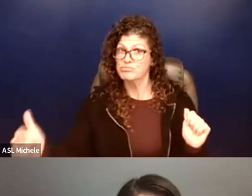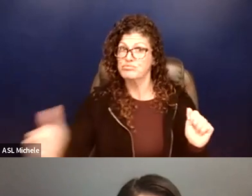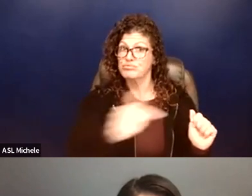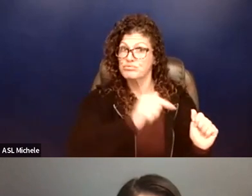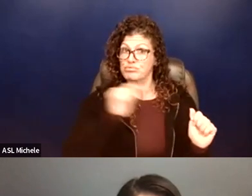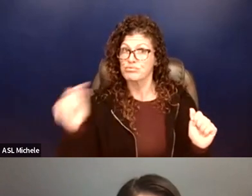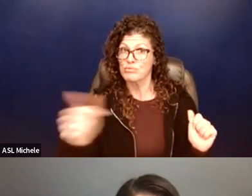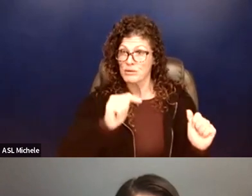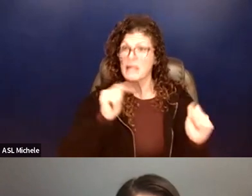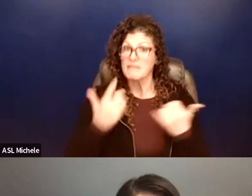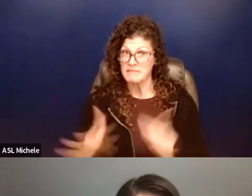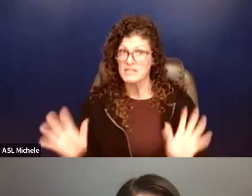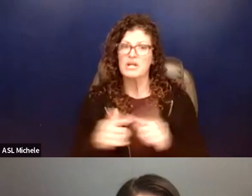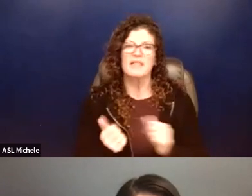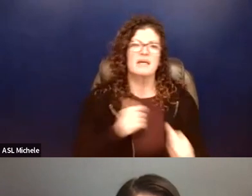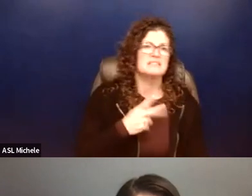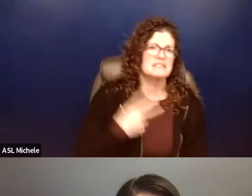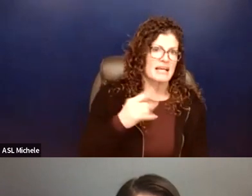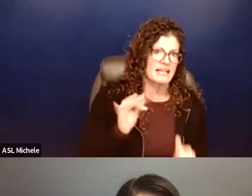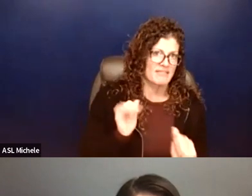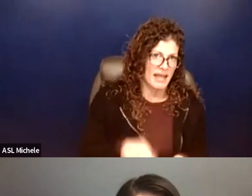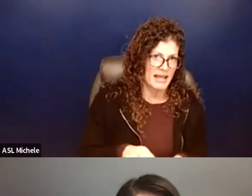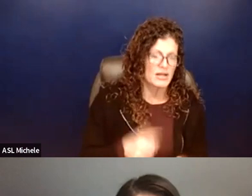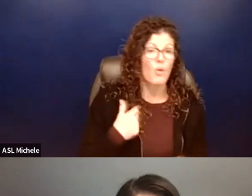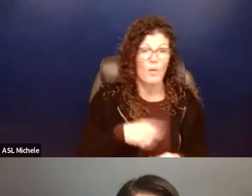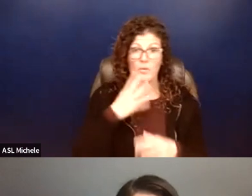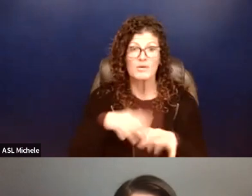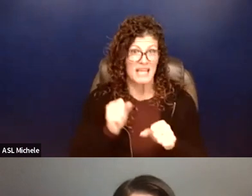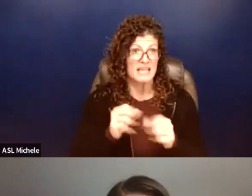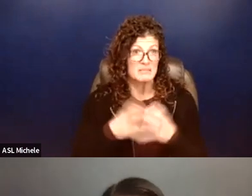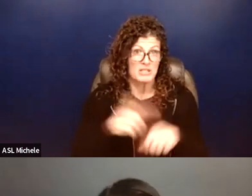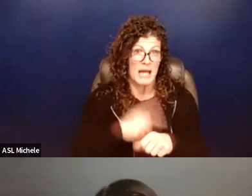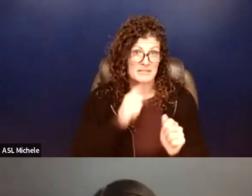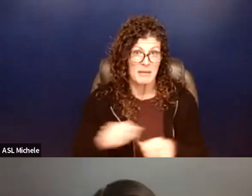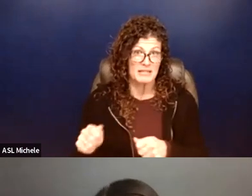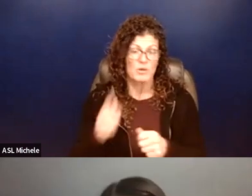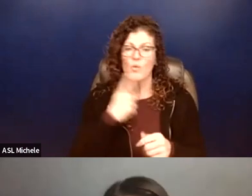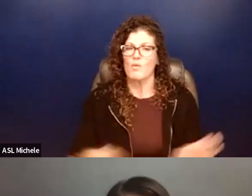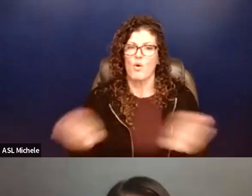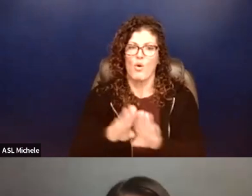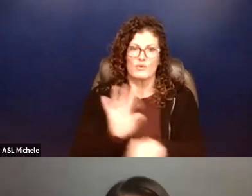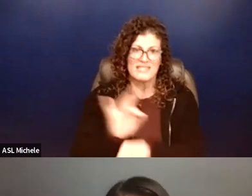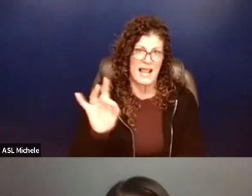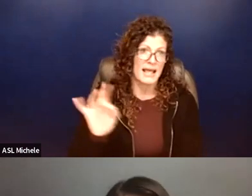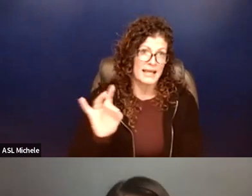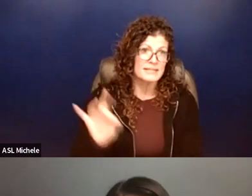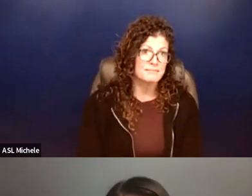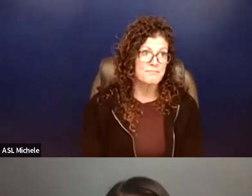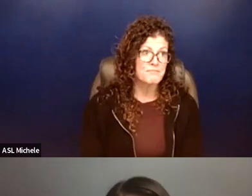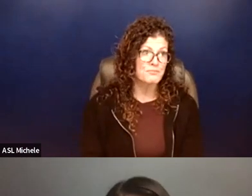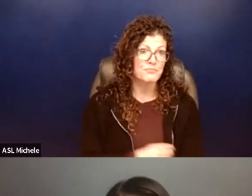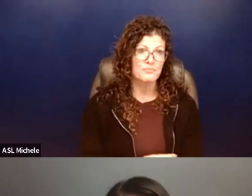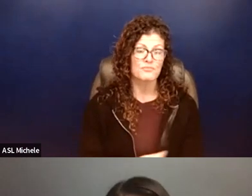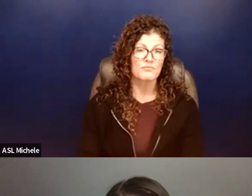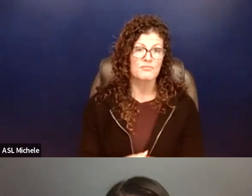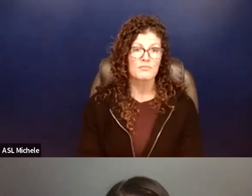many speakers as time allows. The session will end at 8 p.m. If any speakers